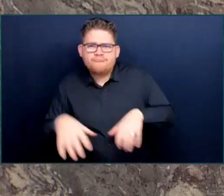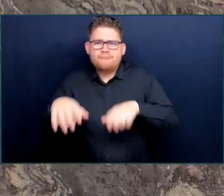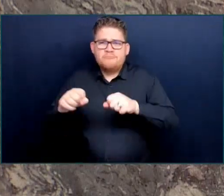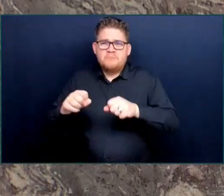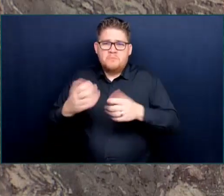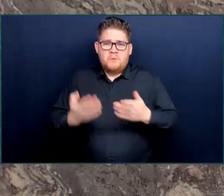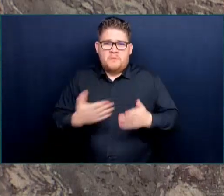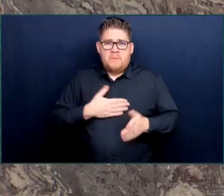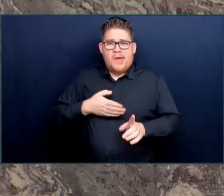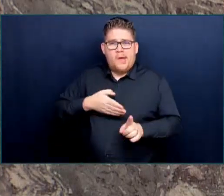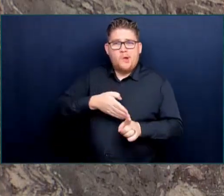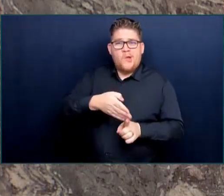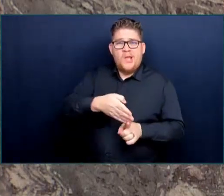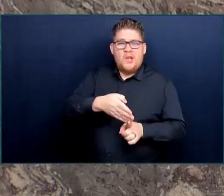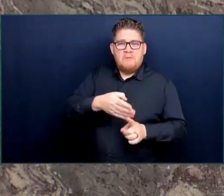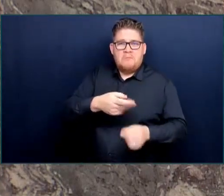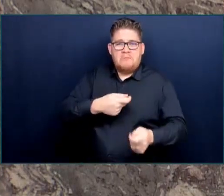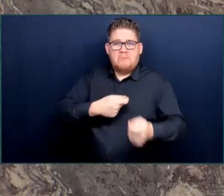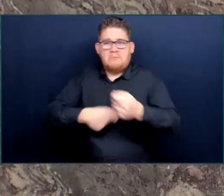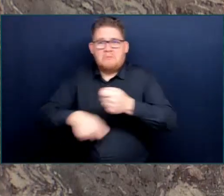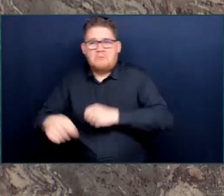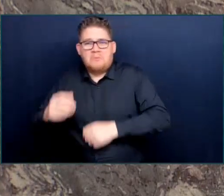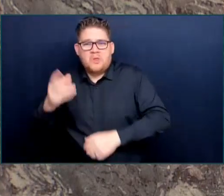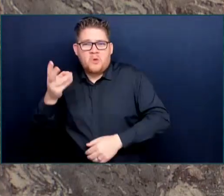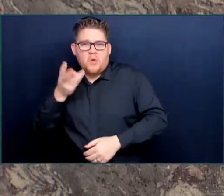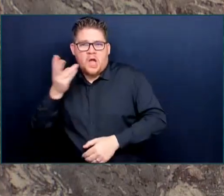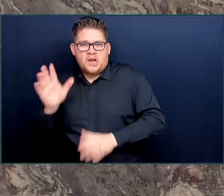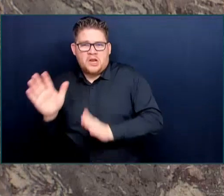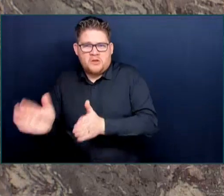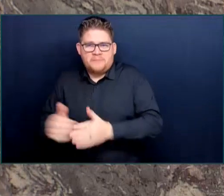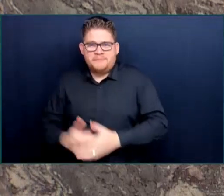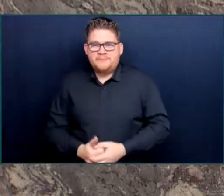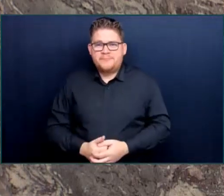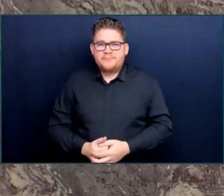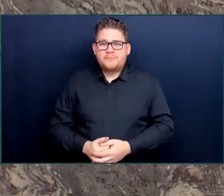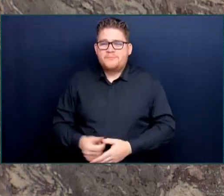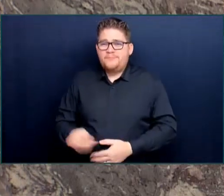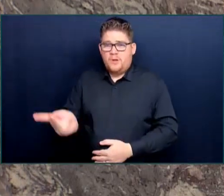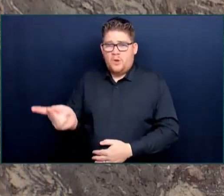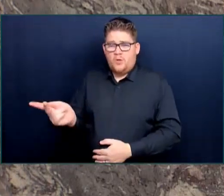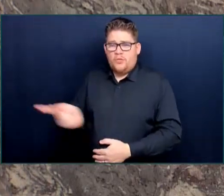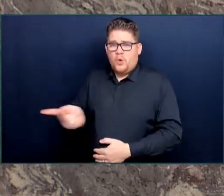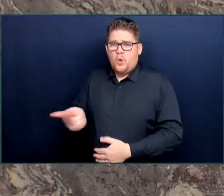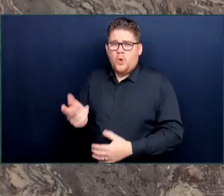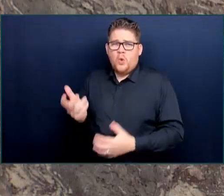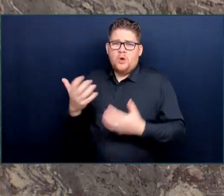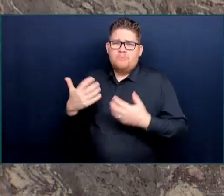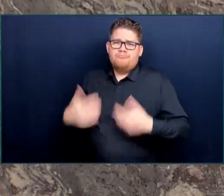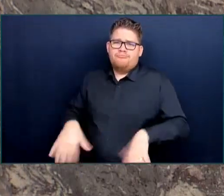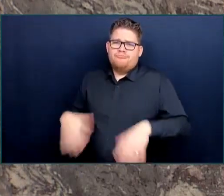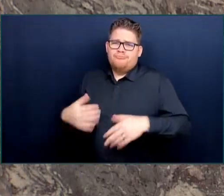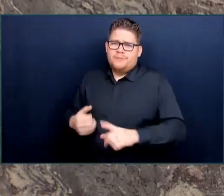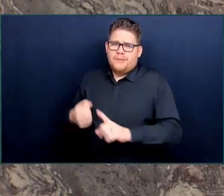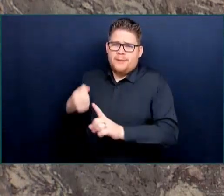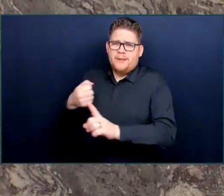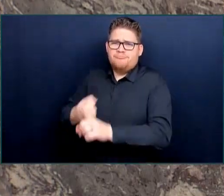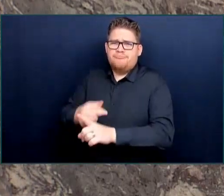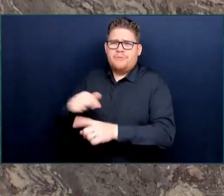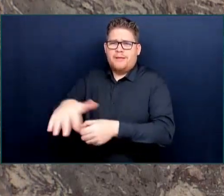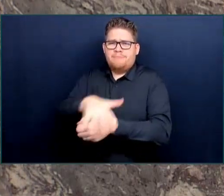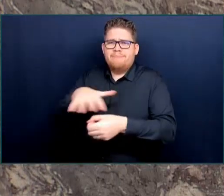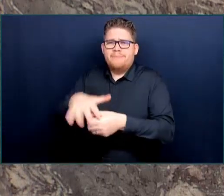all seriousness, Mr. Speaker, they will leave behind a tremendous legacy, and the people of Kamloops and the surrounding area wish them the